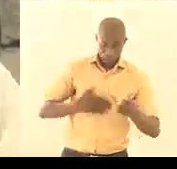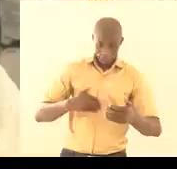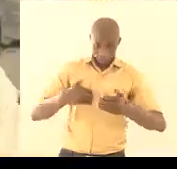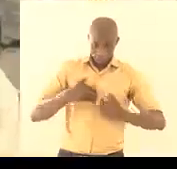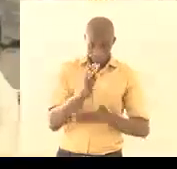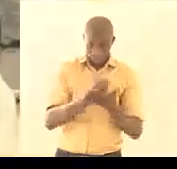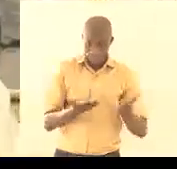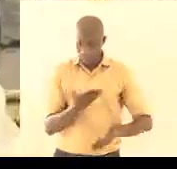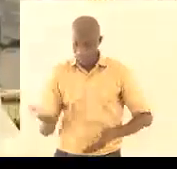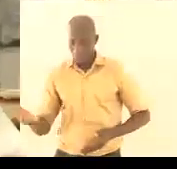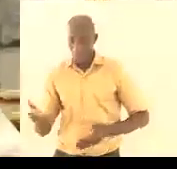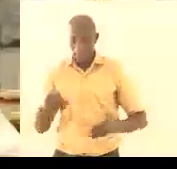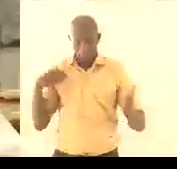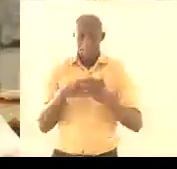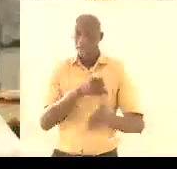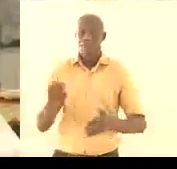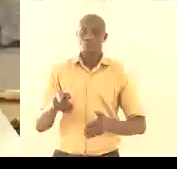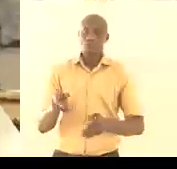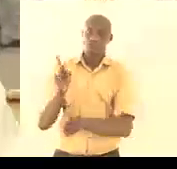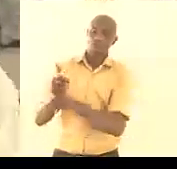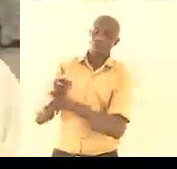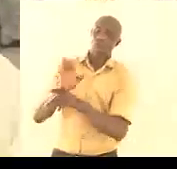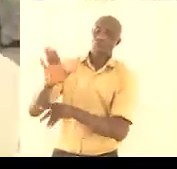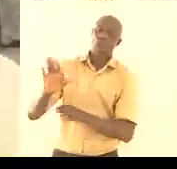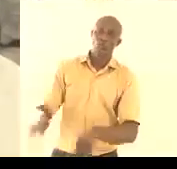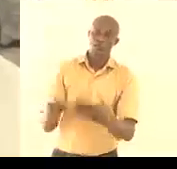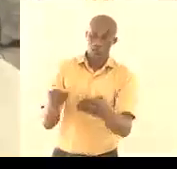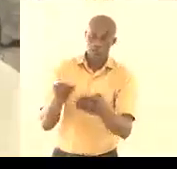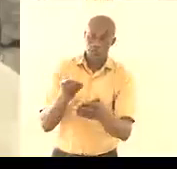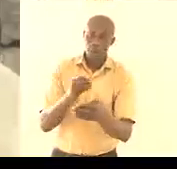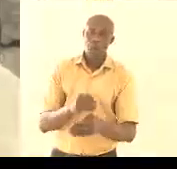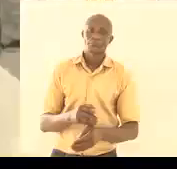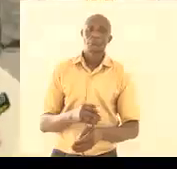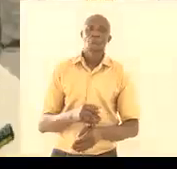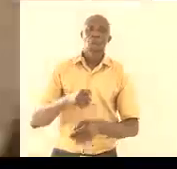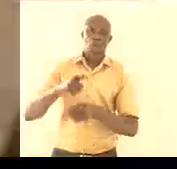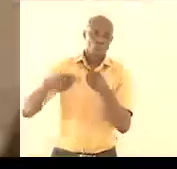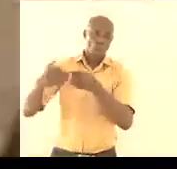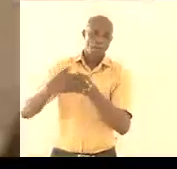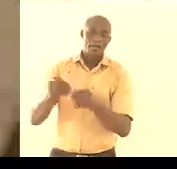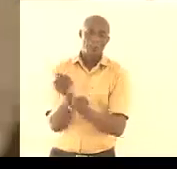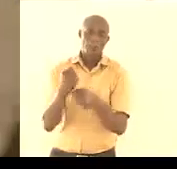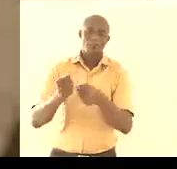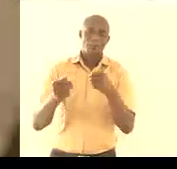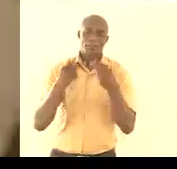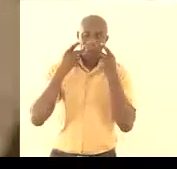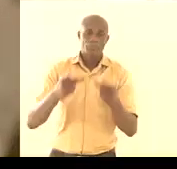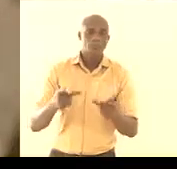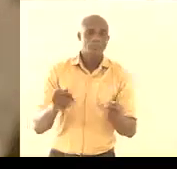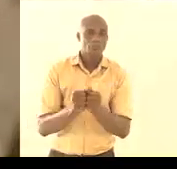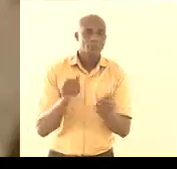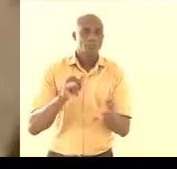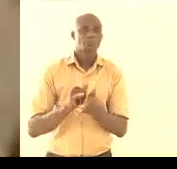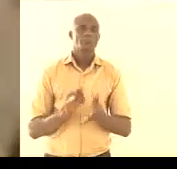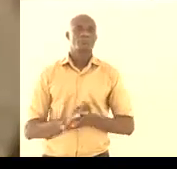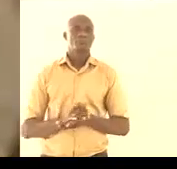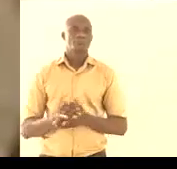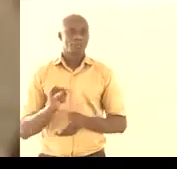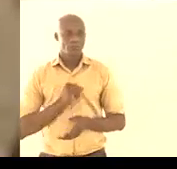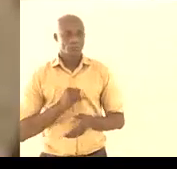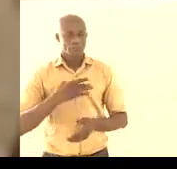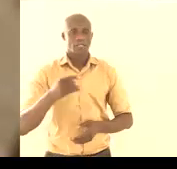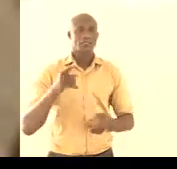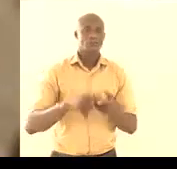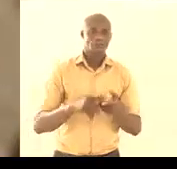somebody has something against you, leave your offering at the door. Go reconcile with the person first. I would like to see many cases